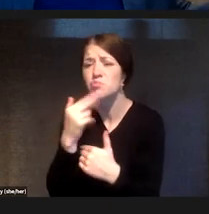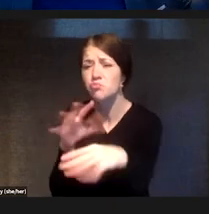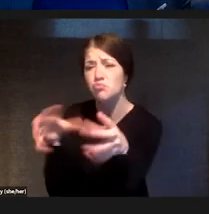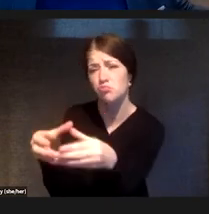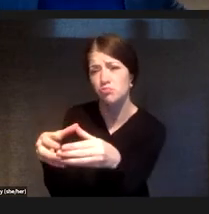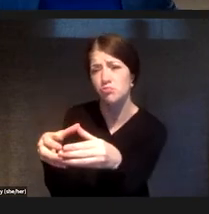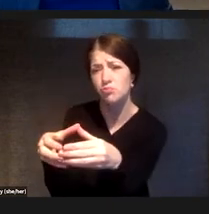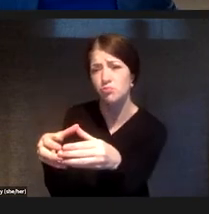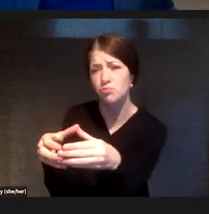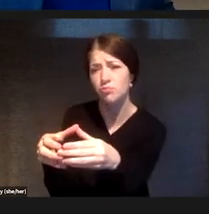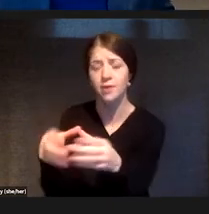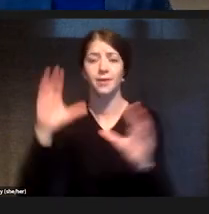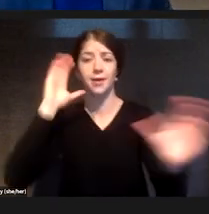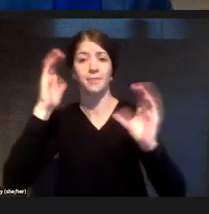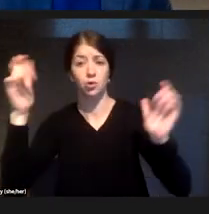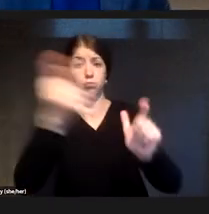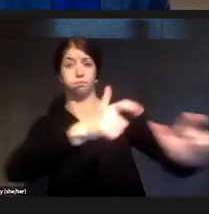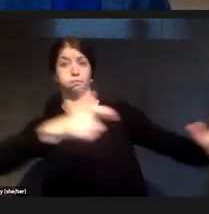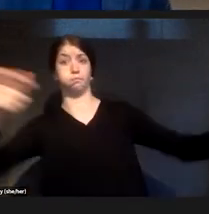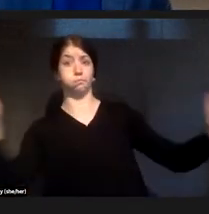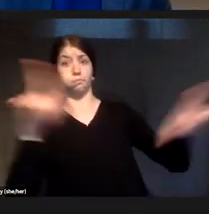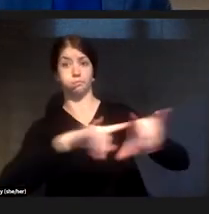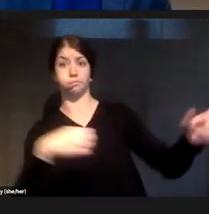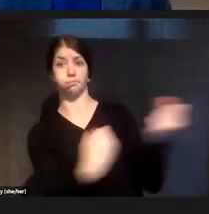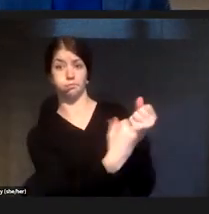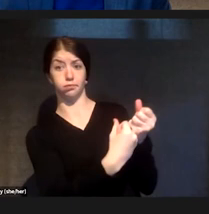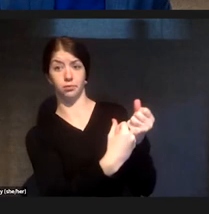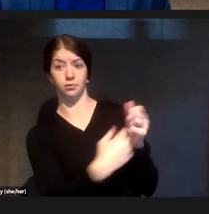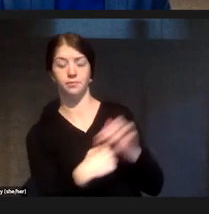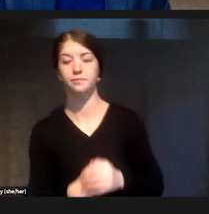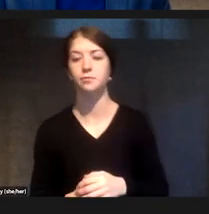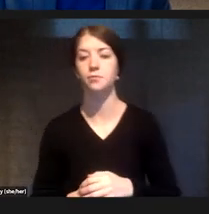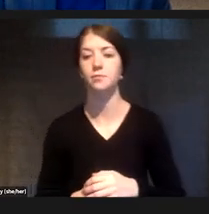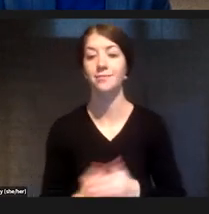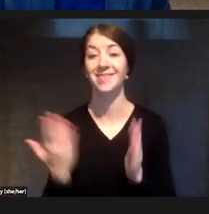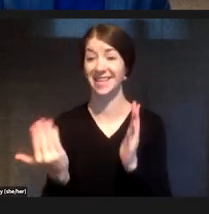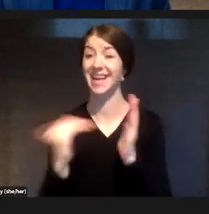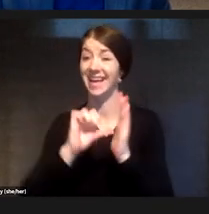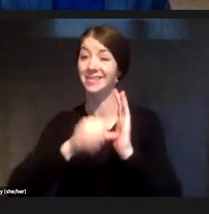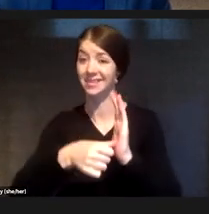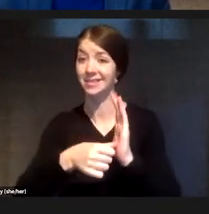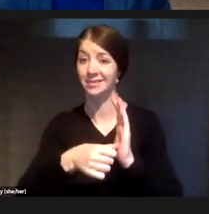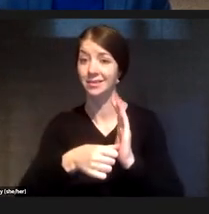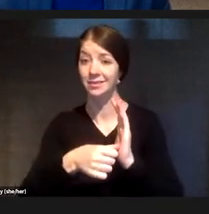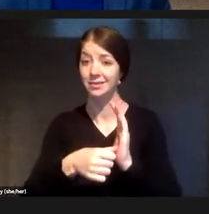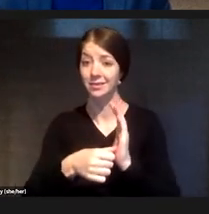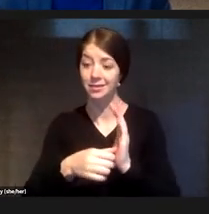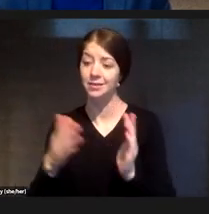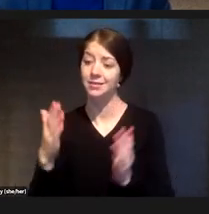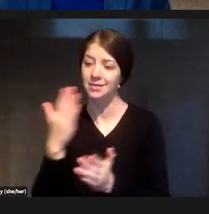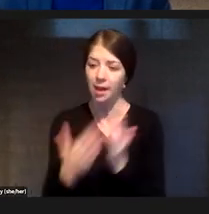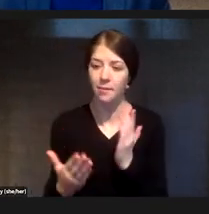for the masses that we need to support at the same time. But once again, when we see that some of the small things that we can